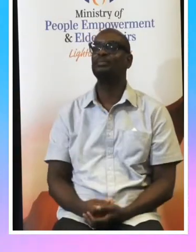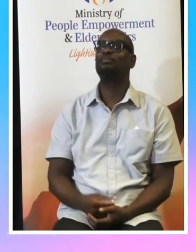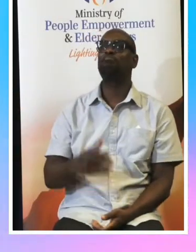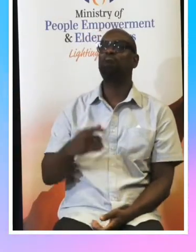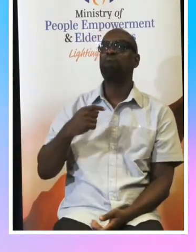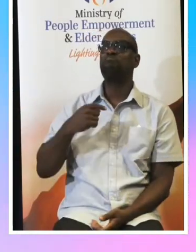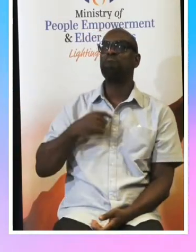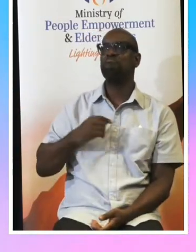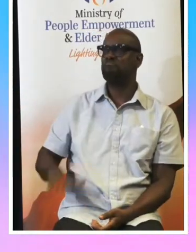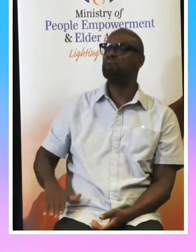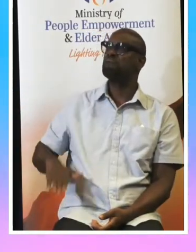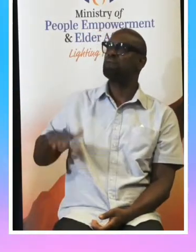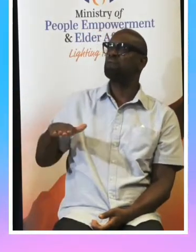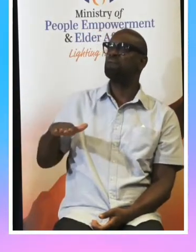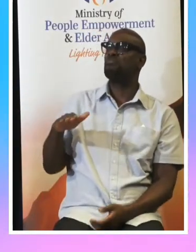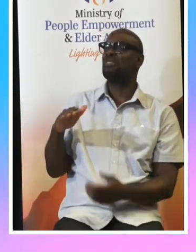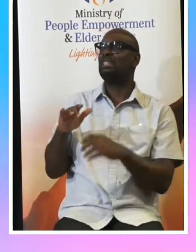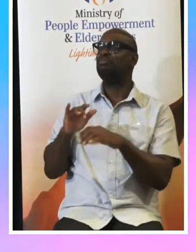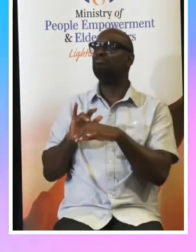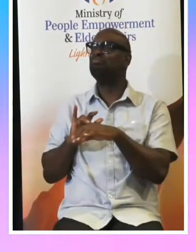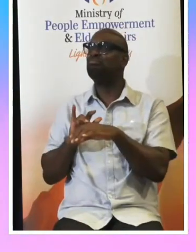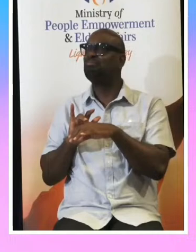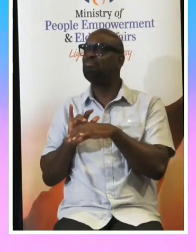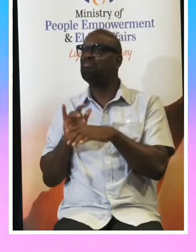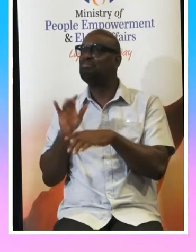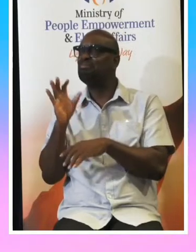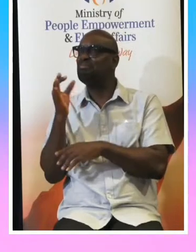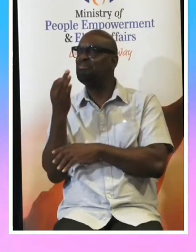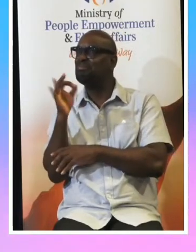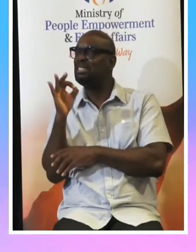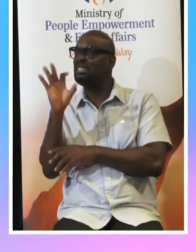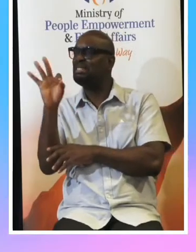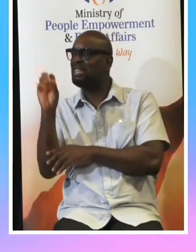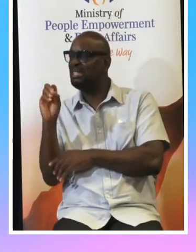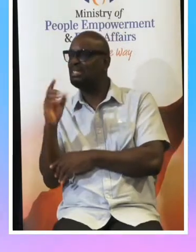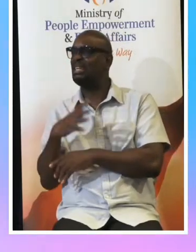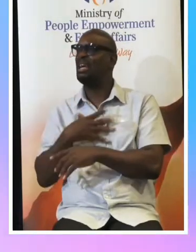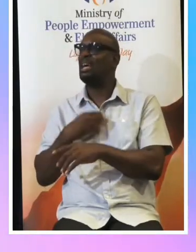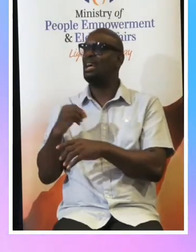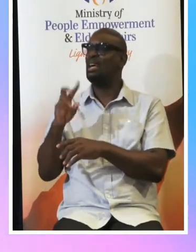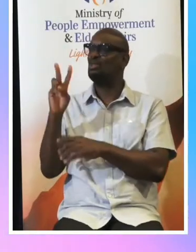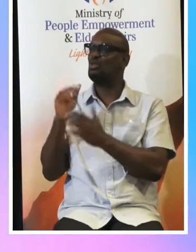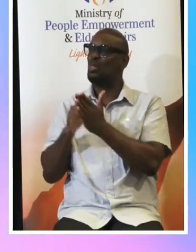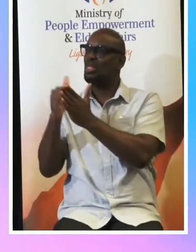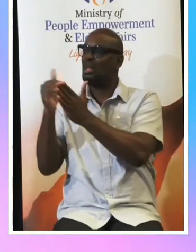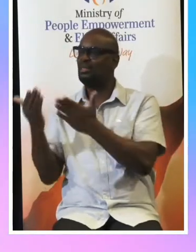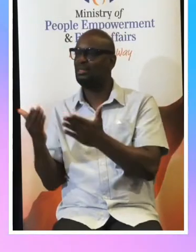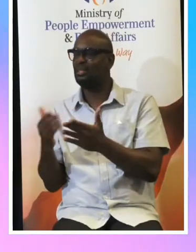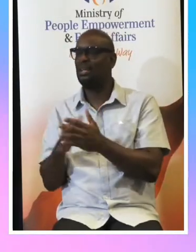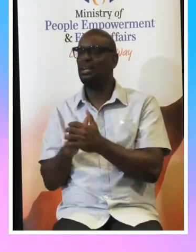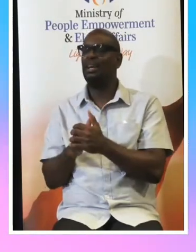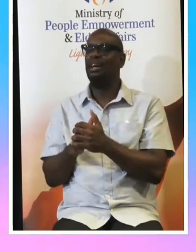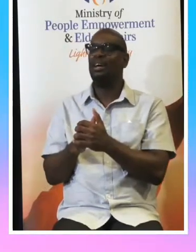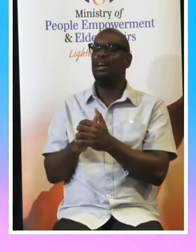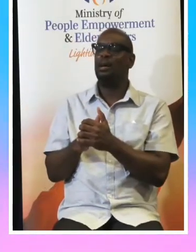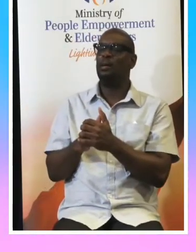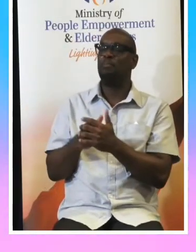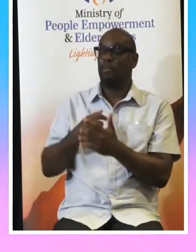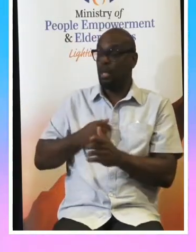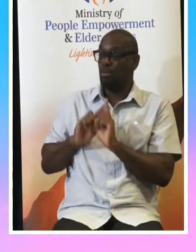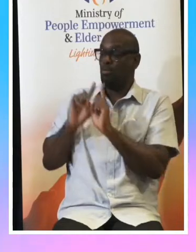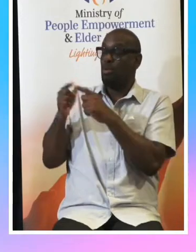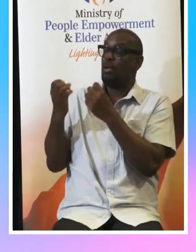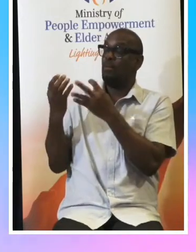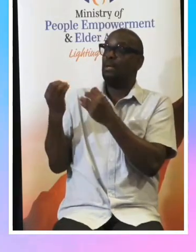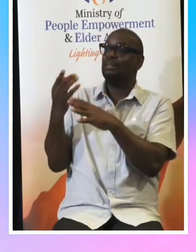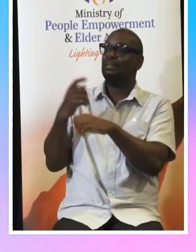early 2000s was marked by lots of trips to the Spikestone Public Library. And when the offerings of